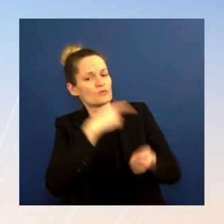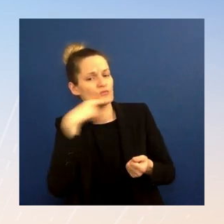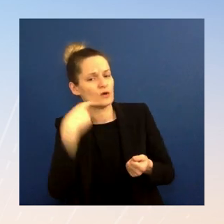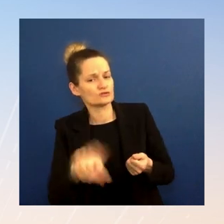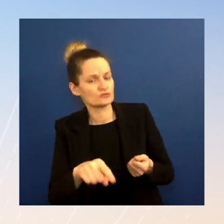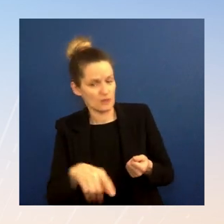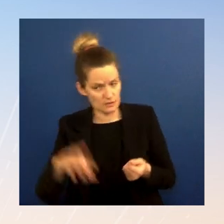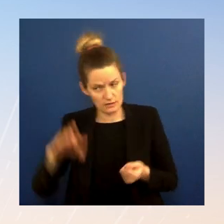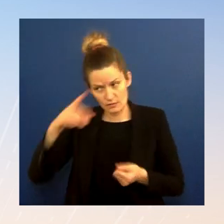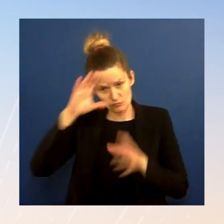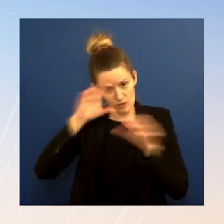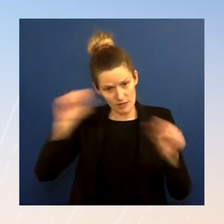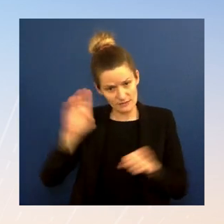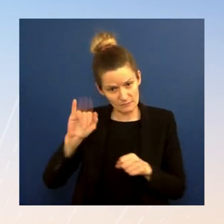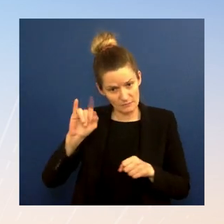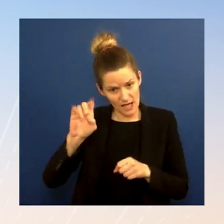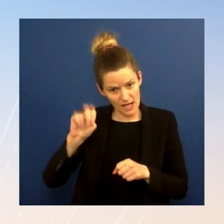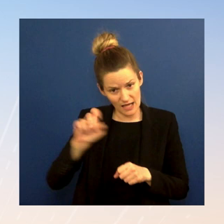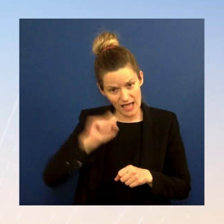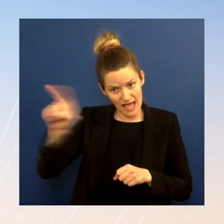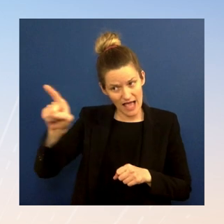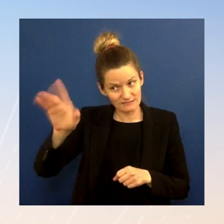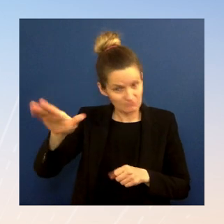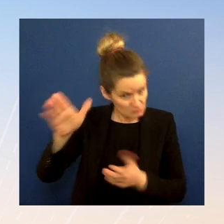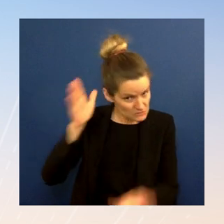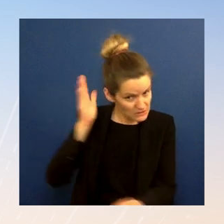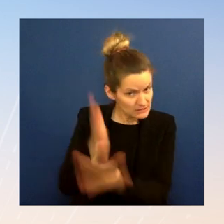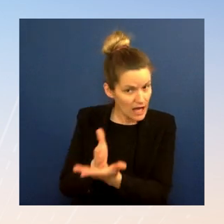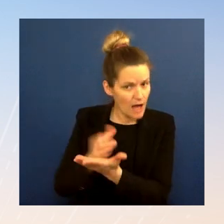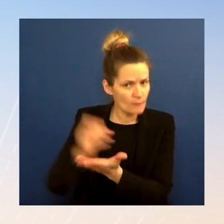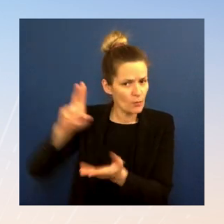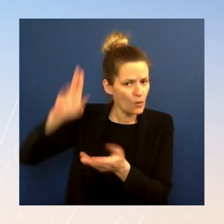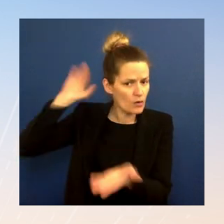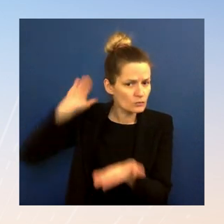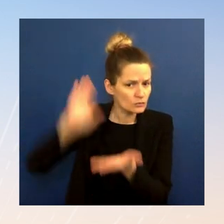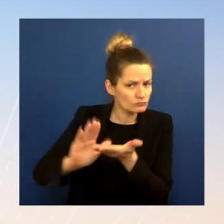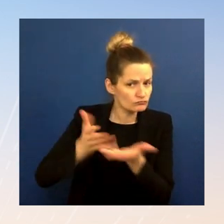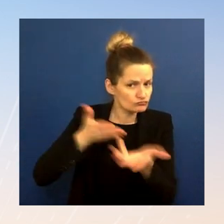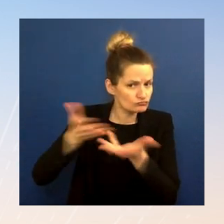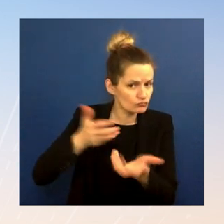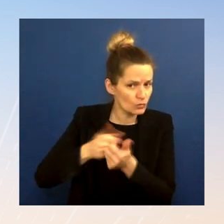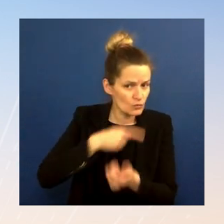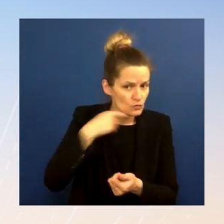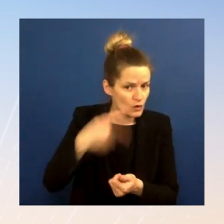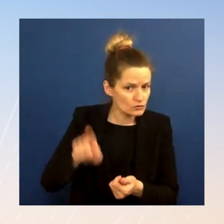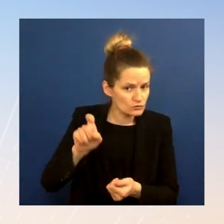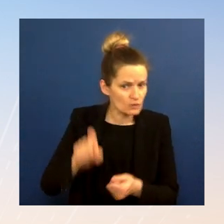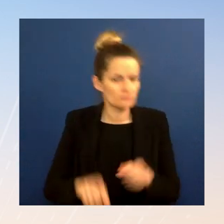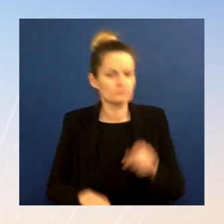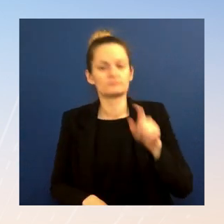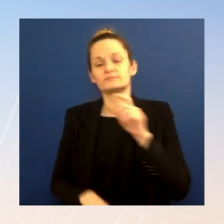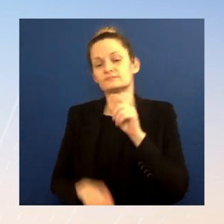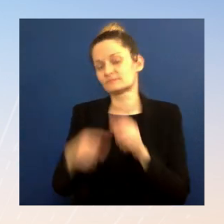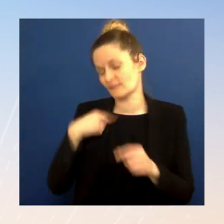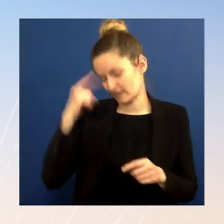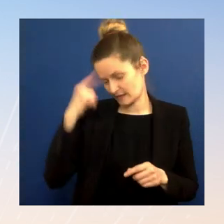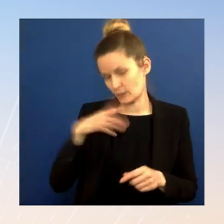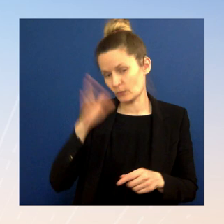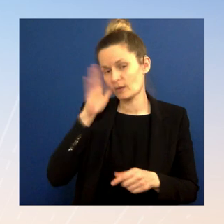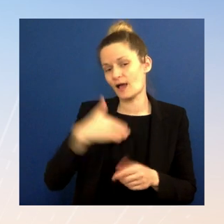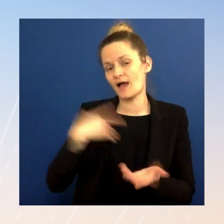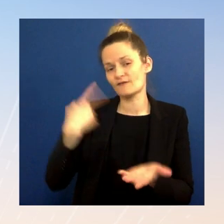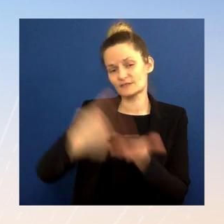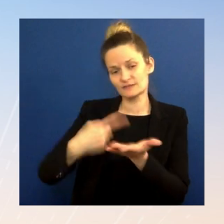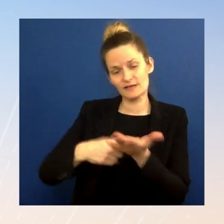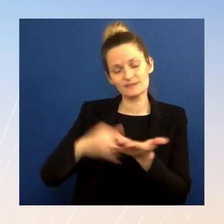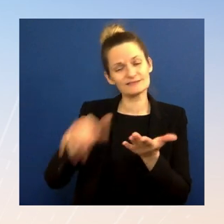the conversation tomorrow will be a continuation of the conversation our national security advisor had with his counterpart earlier this